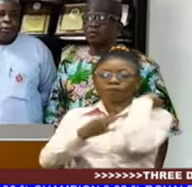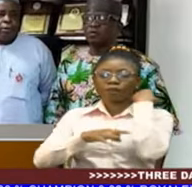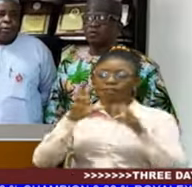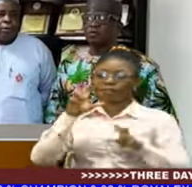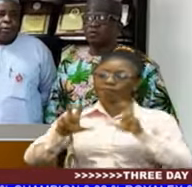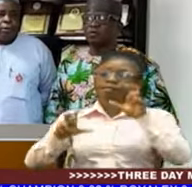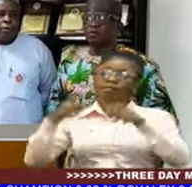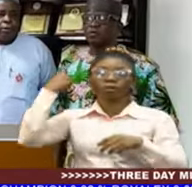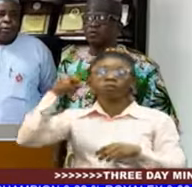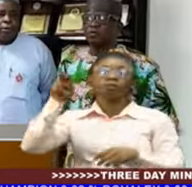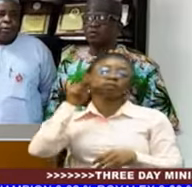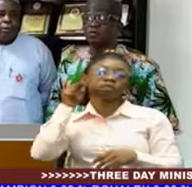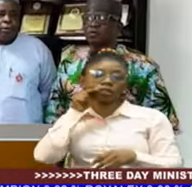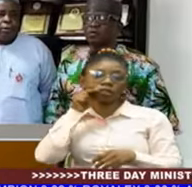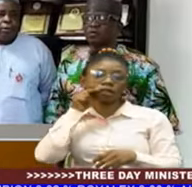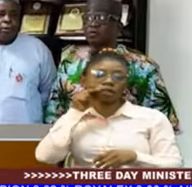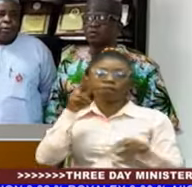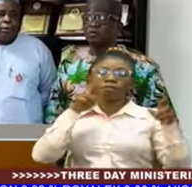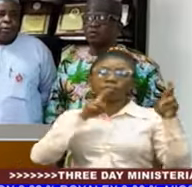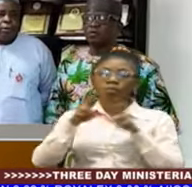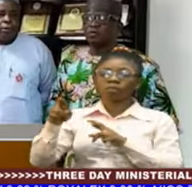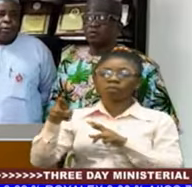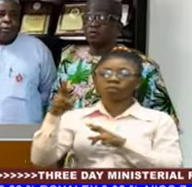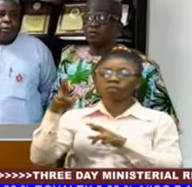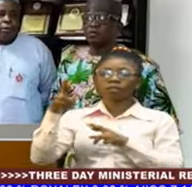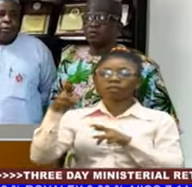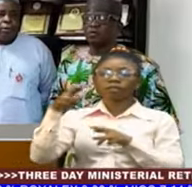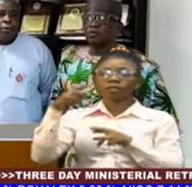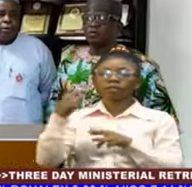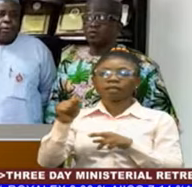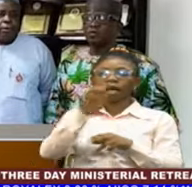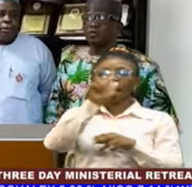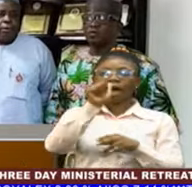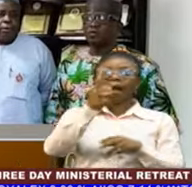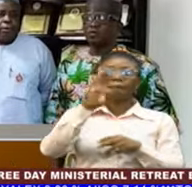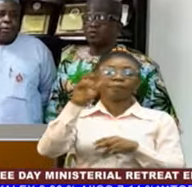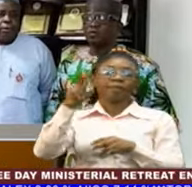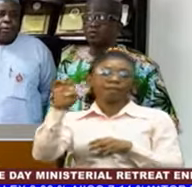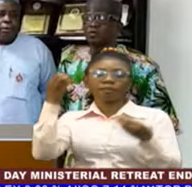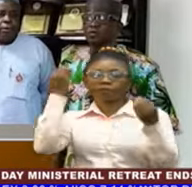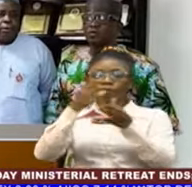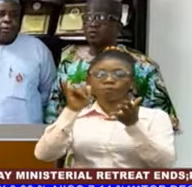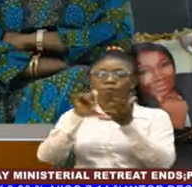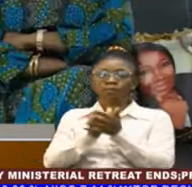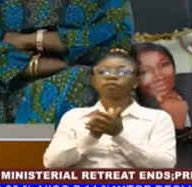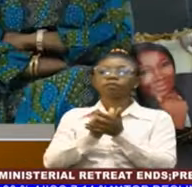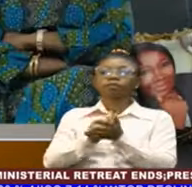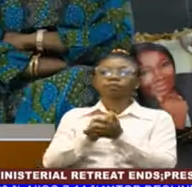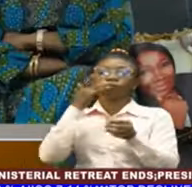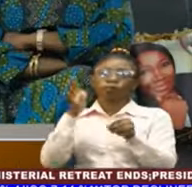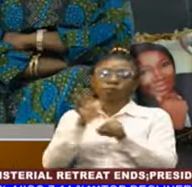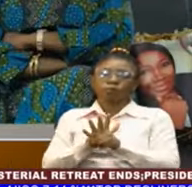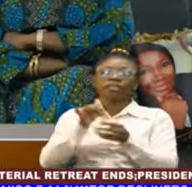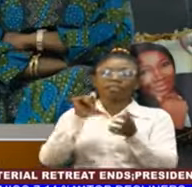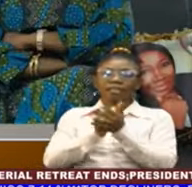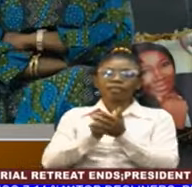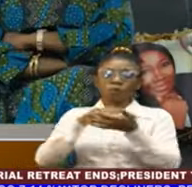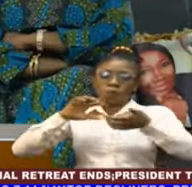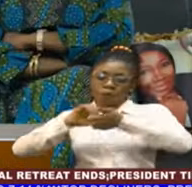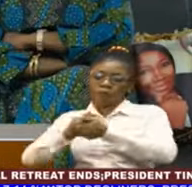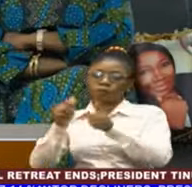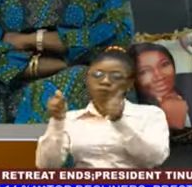Nigeria. Responding, the NITCOM boss, Abike Dabiri Erewa, said she was optimistic that collaboration